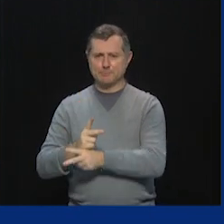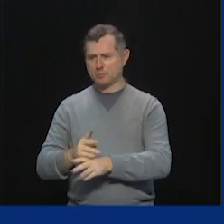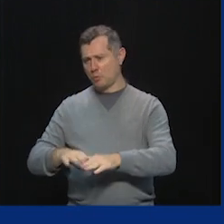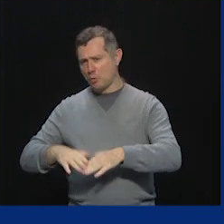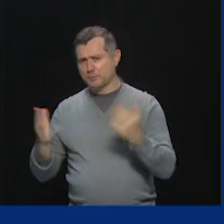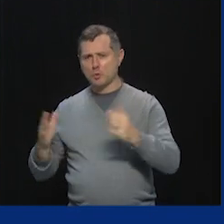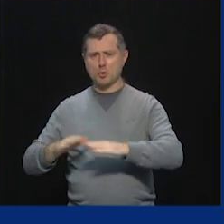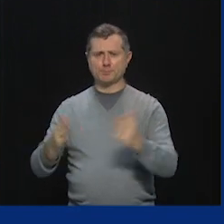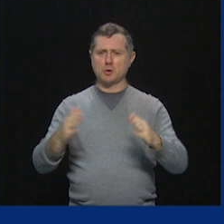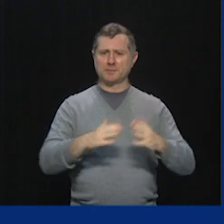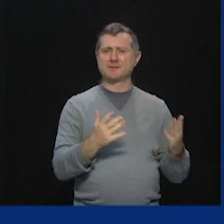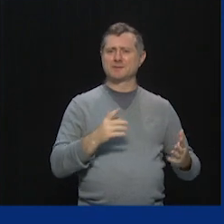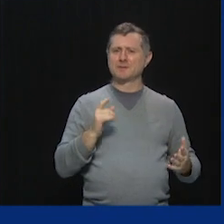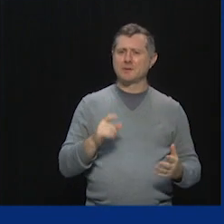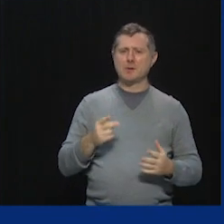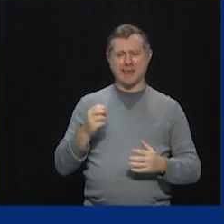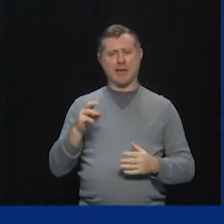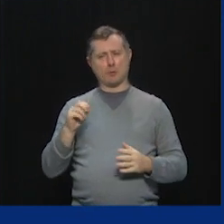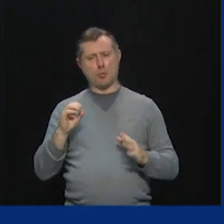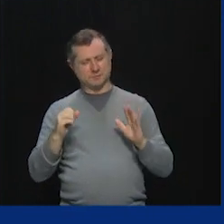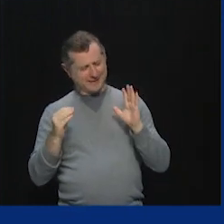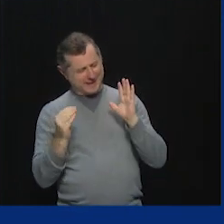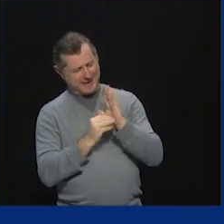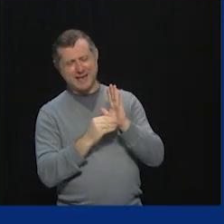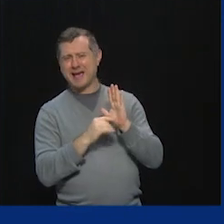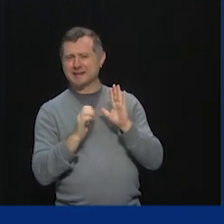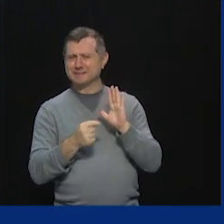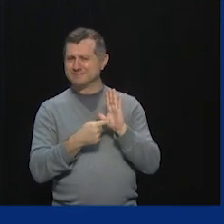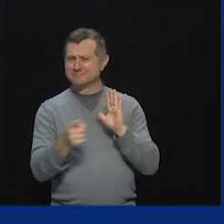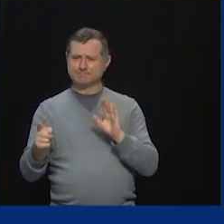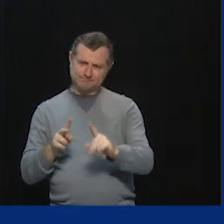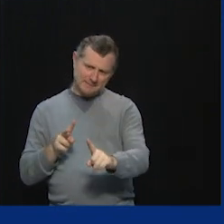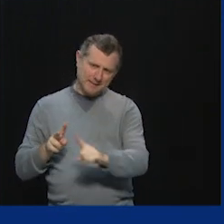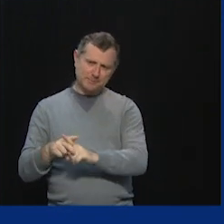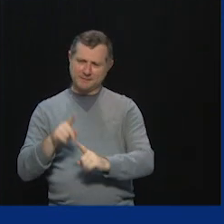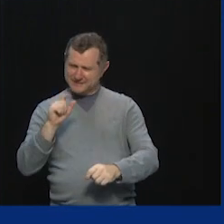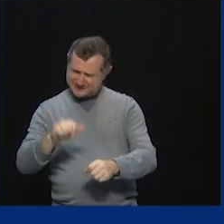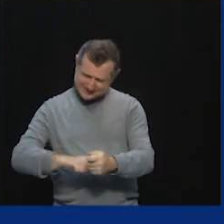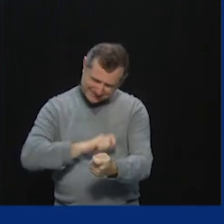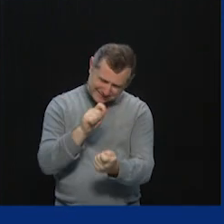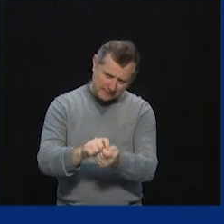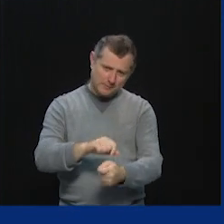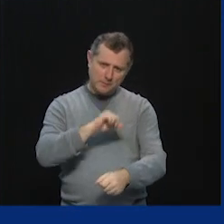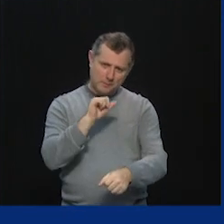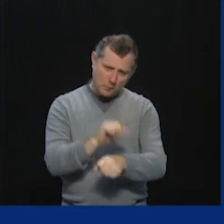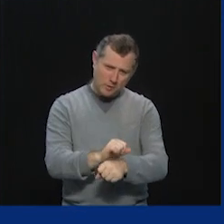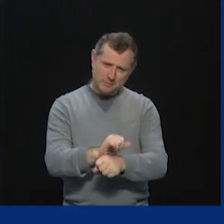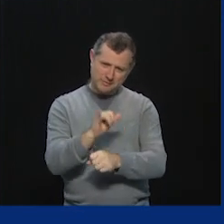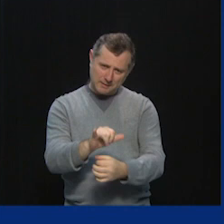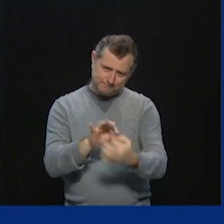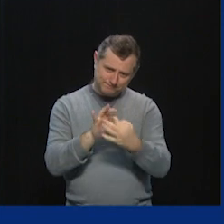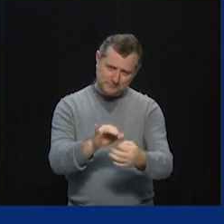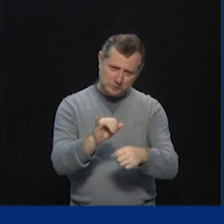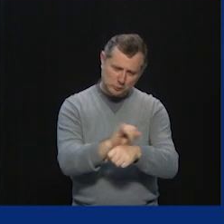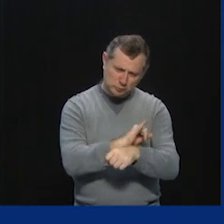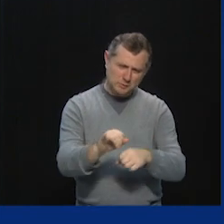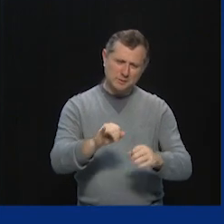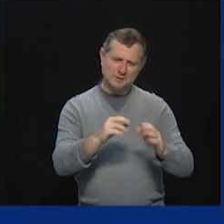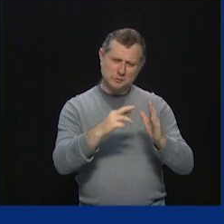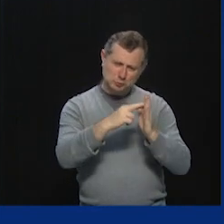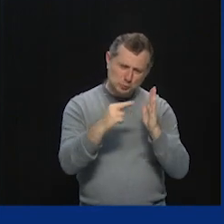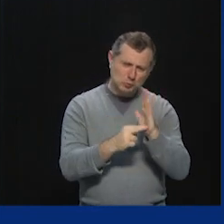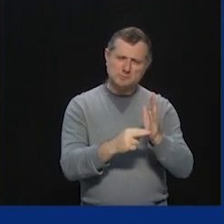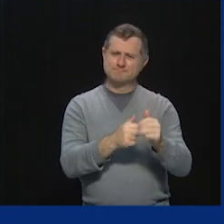Act does. It allows them to create very specific, industry-specific protocols for each